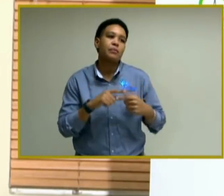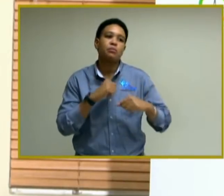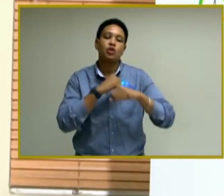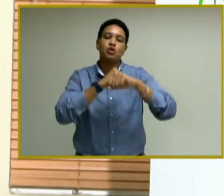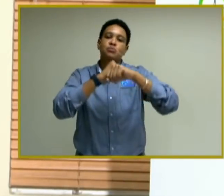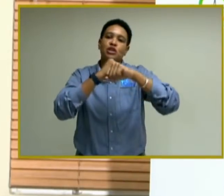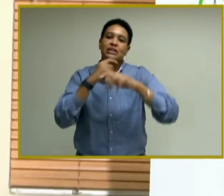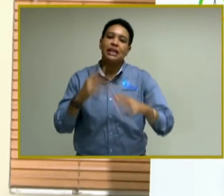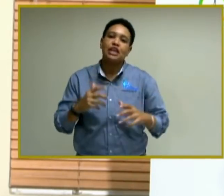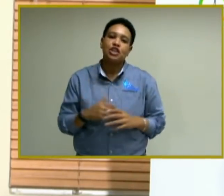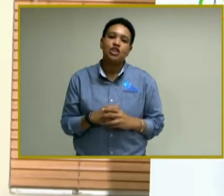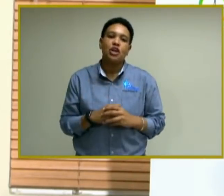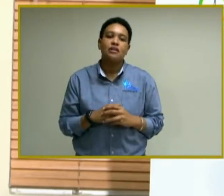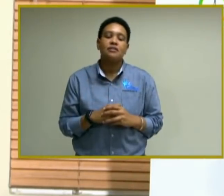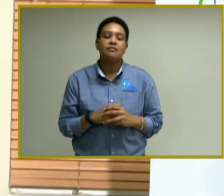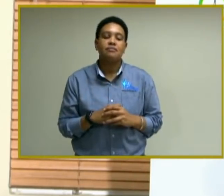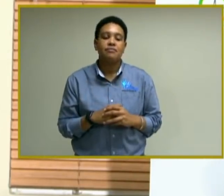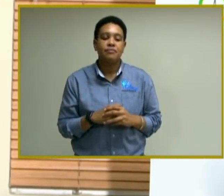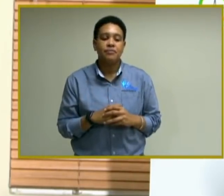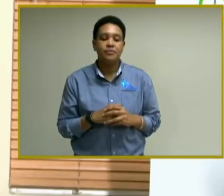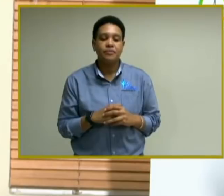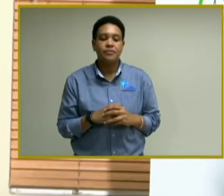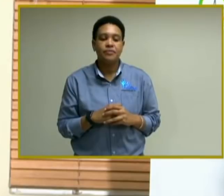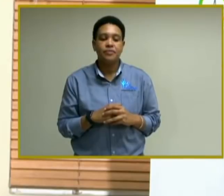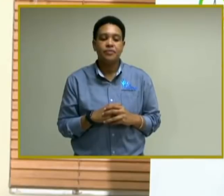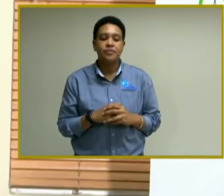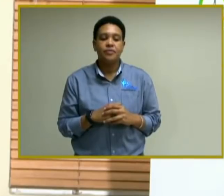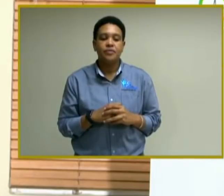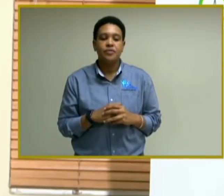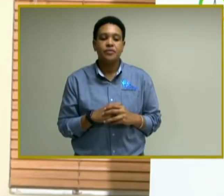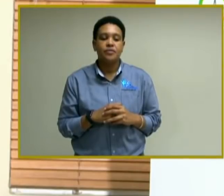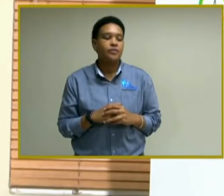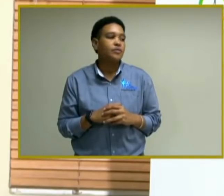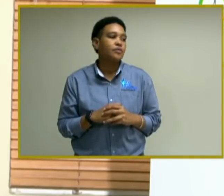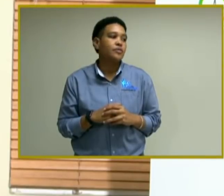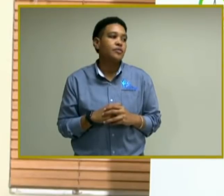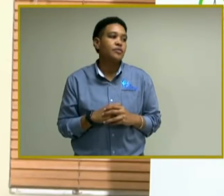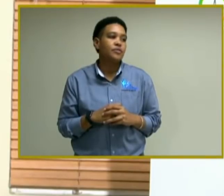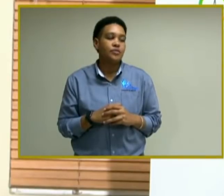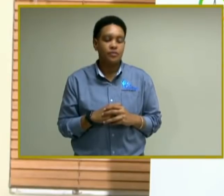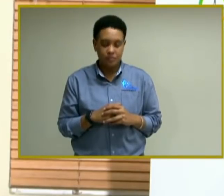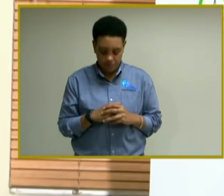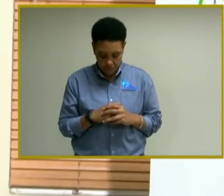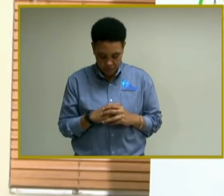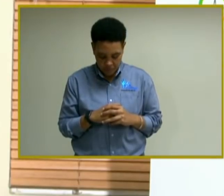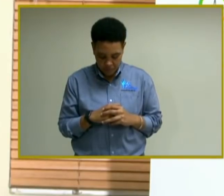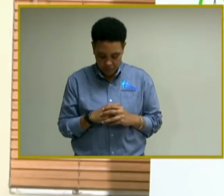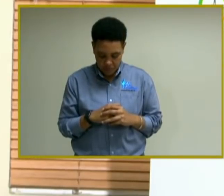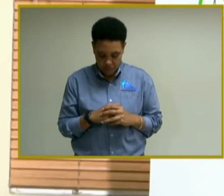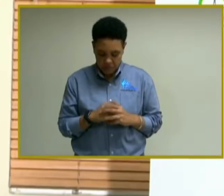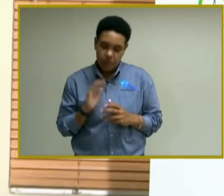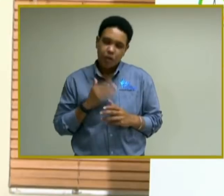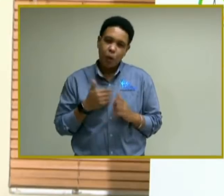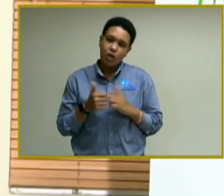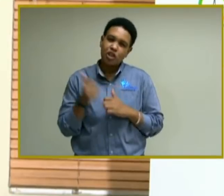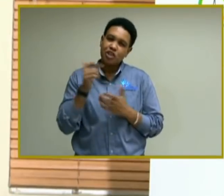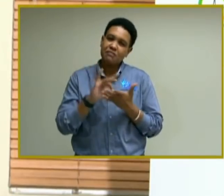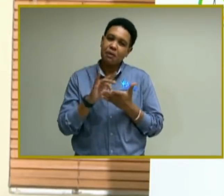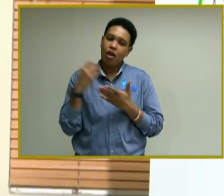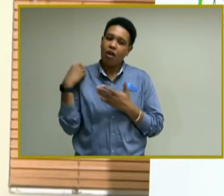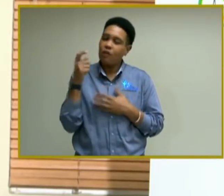Protection, and our Chief Medical Officer, who is always here, who I'm sure you're all familiar